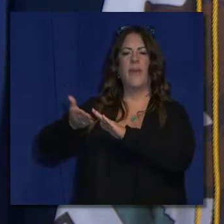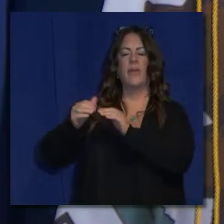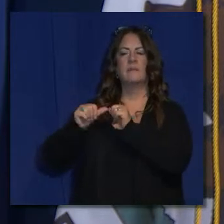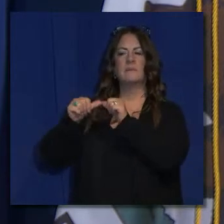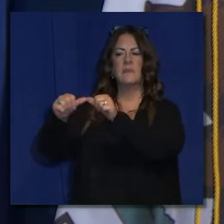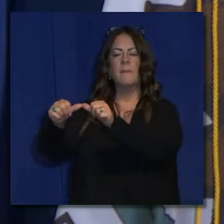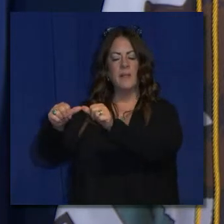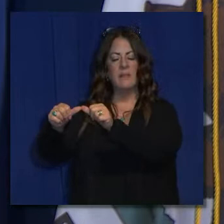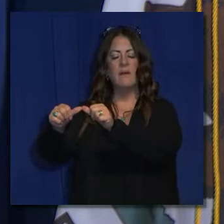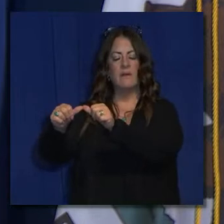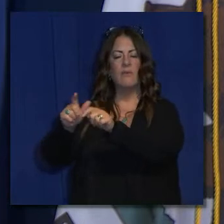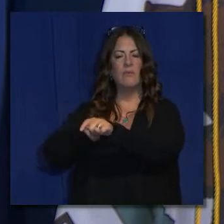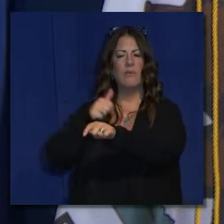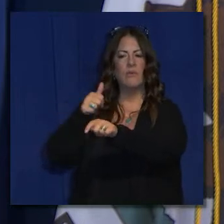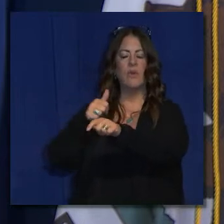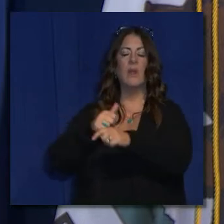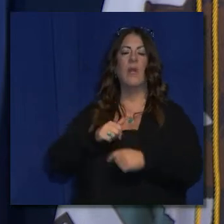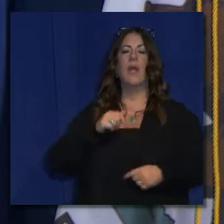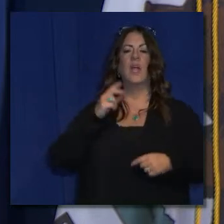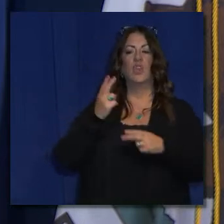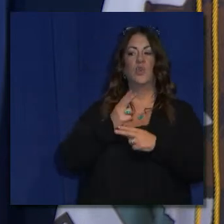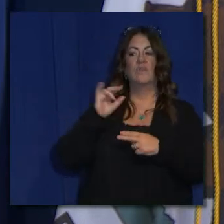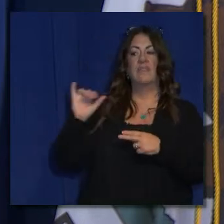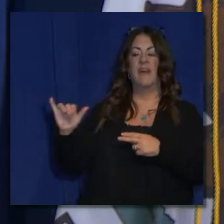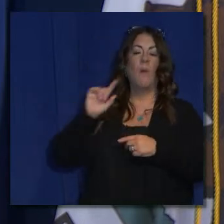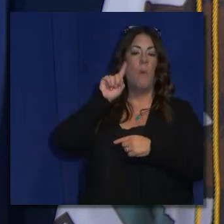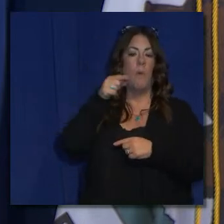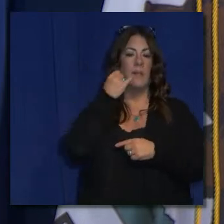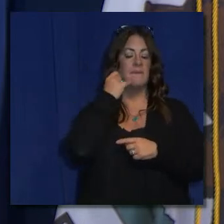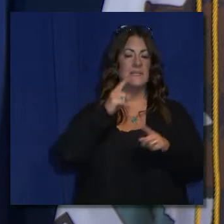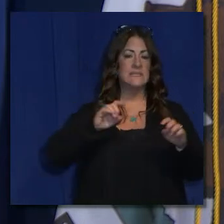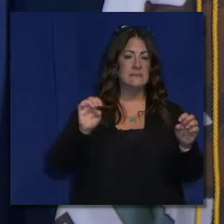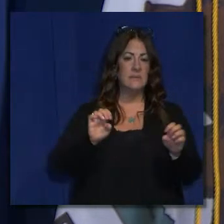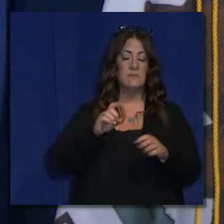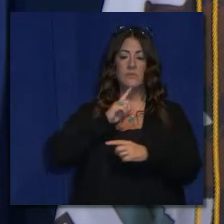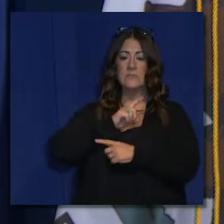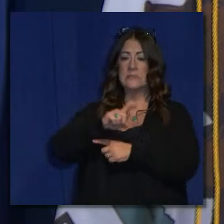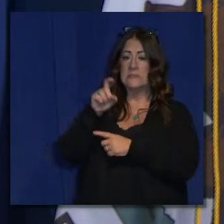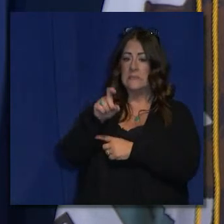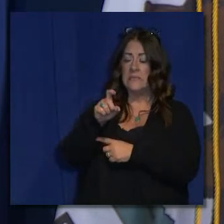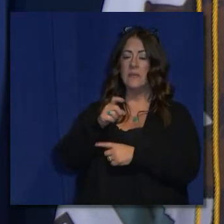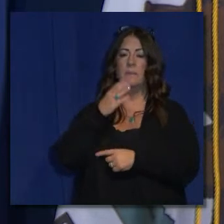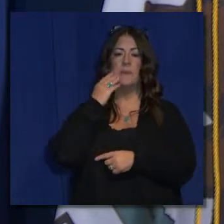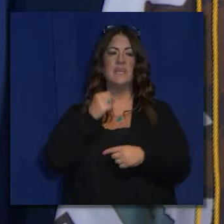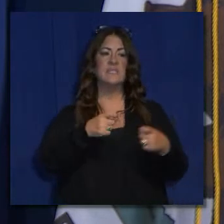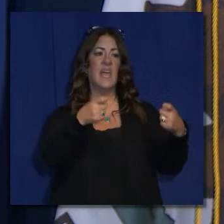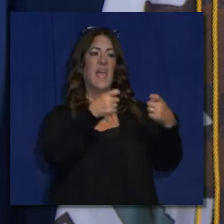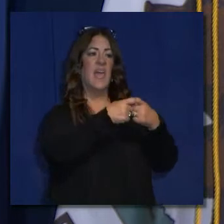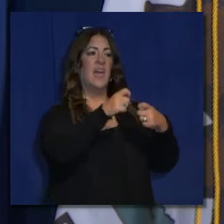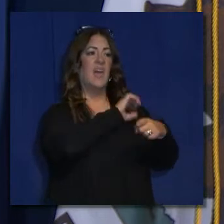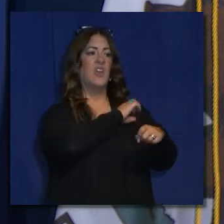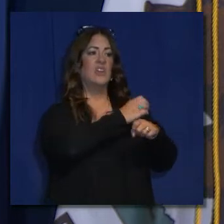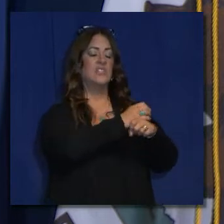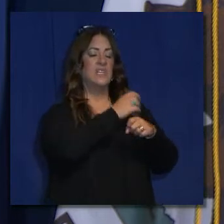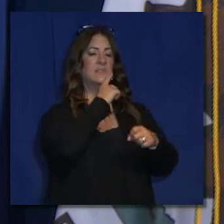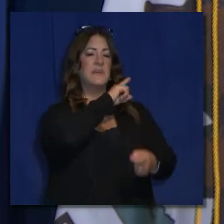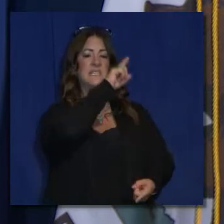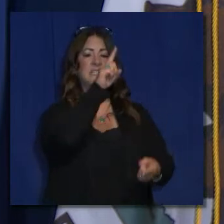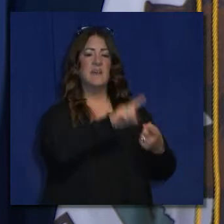longer and only use it when it's absolutely needed, because the energy that's being decommissioned, these once-through